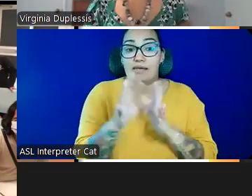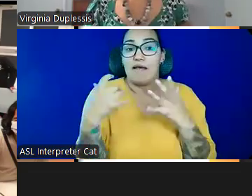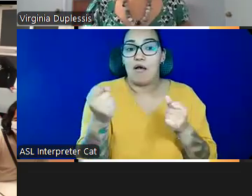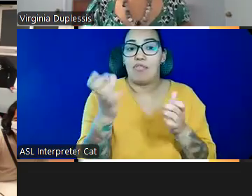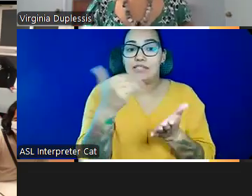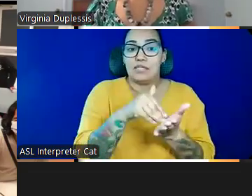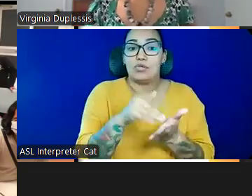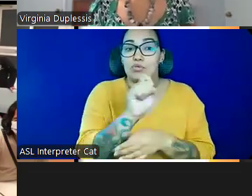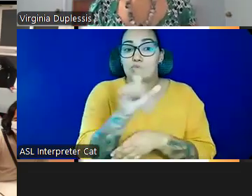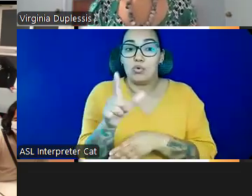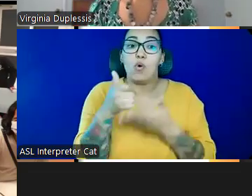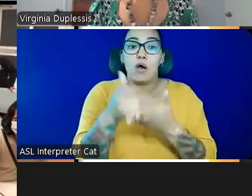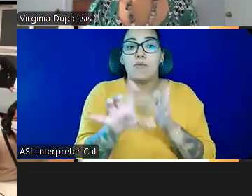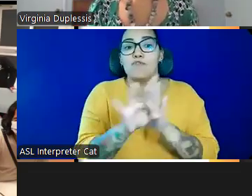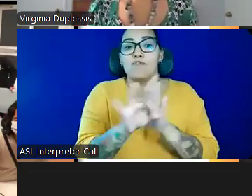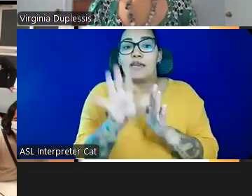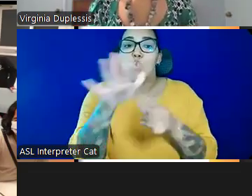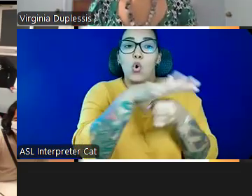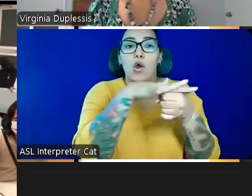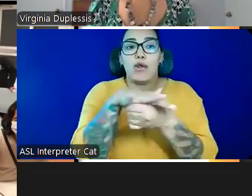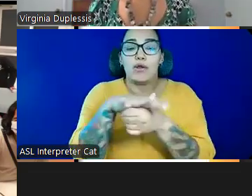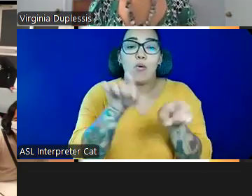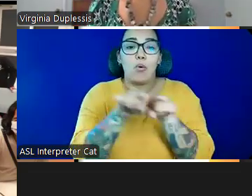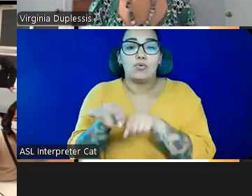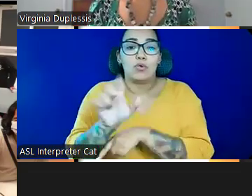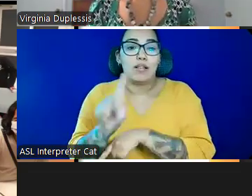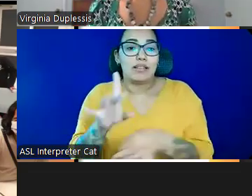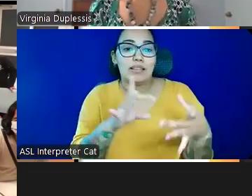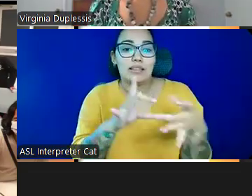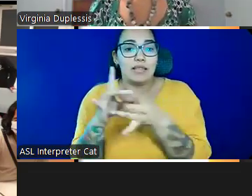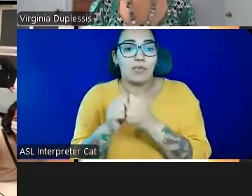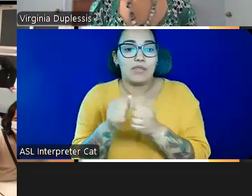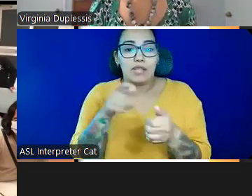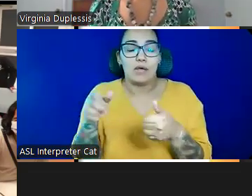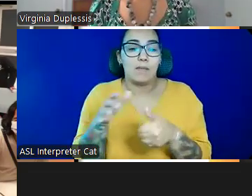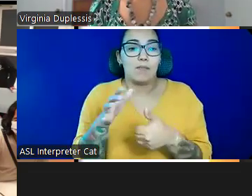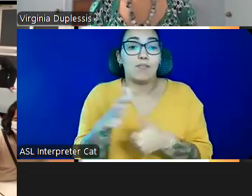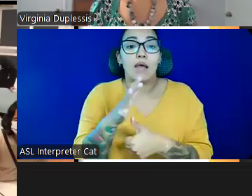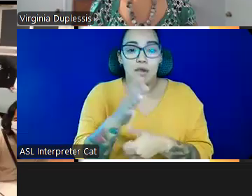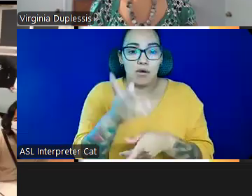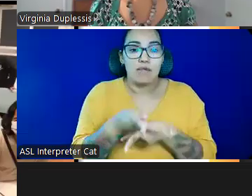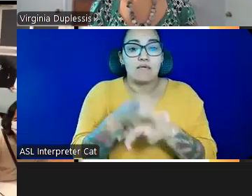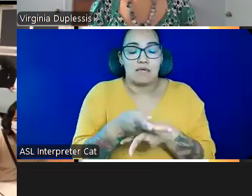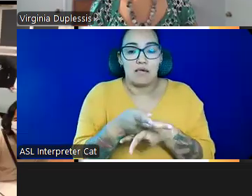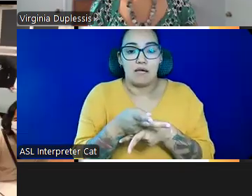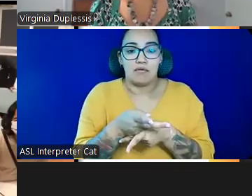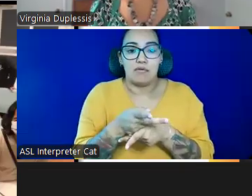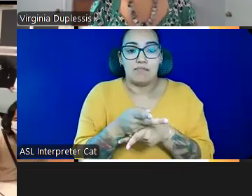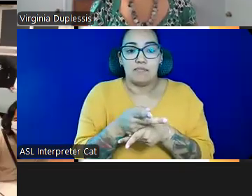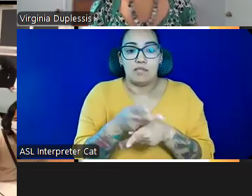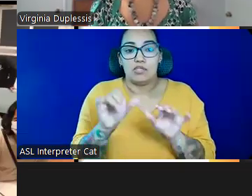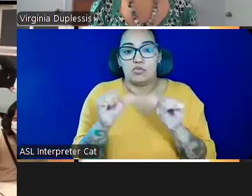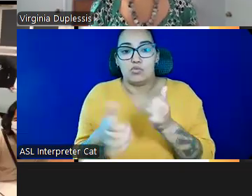identifies health centers in your area, as well as a link to the Primary Care Association directory, which will help those find